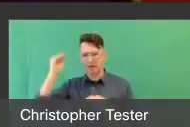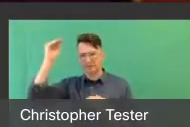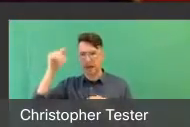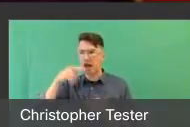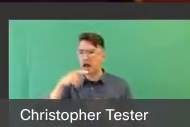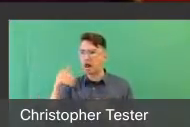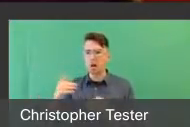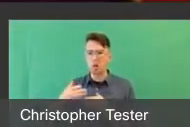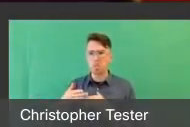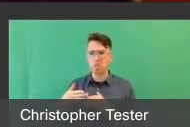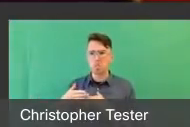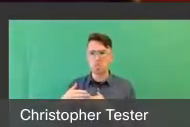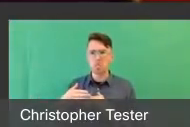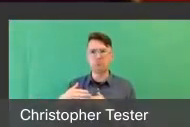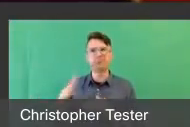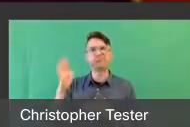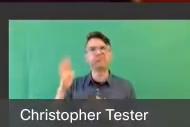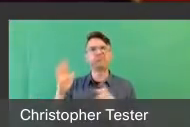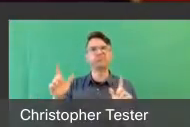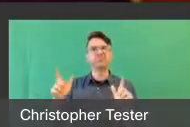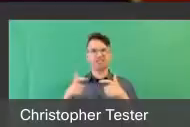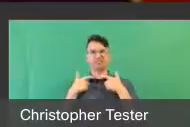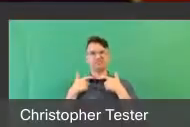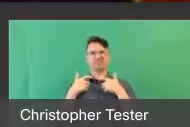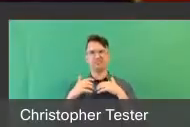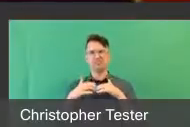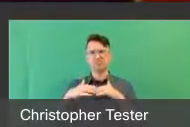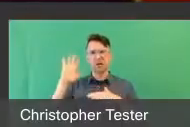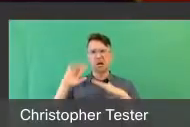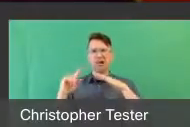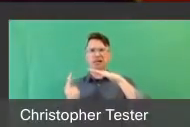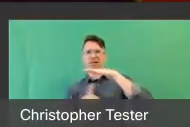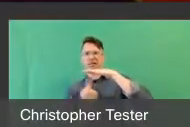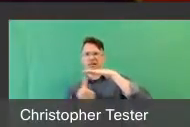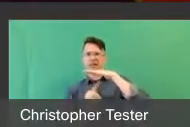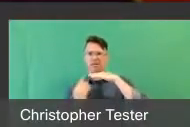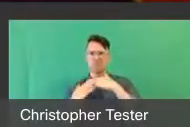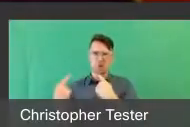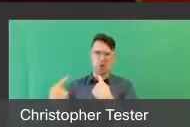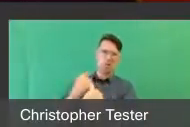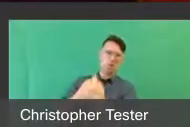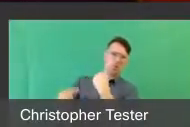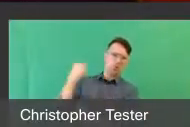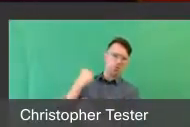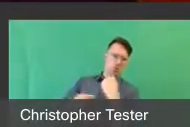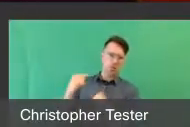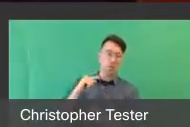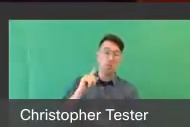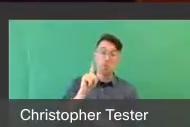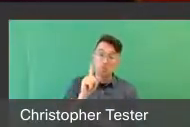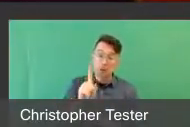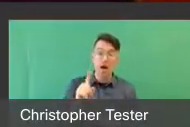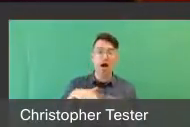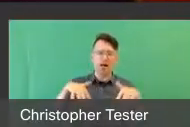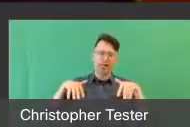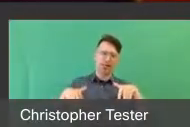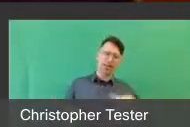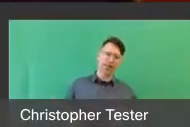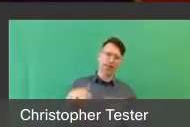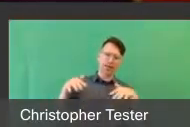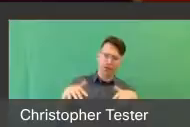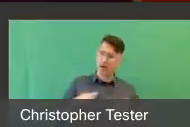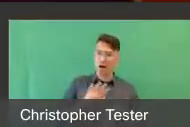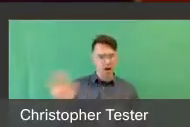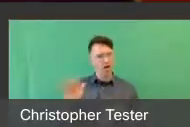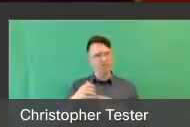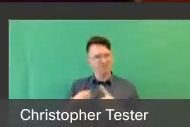are resilient in their leadership to the communities that they belong to. My second question for you, Your Majesty, can you tell us about